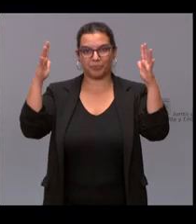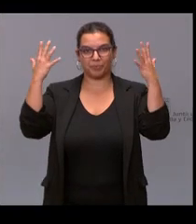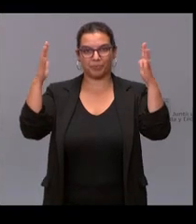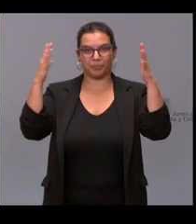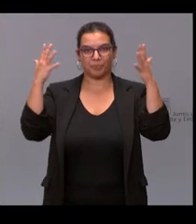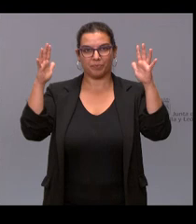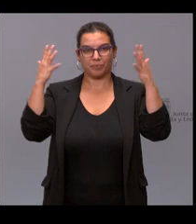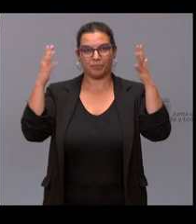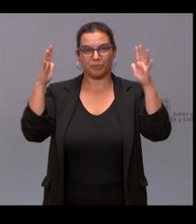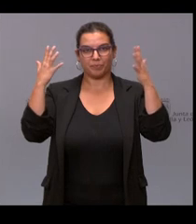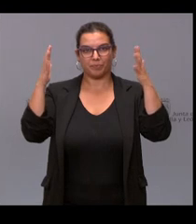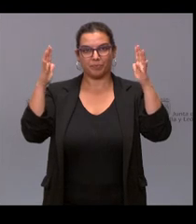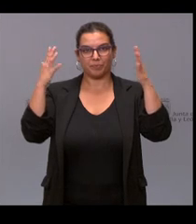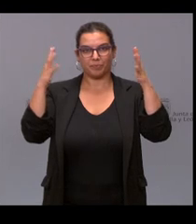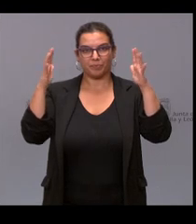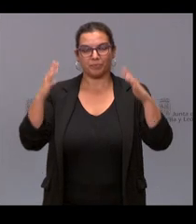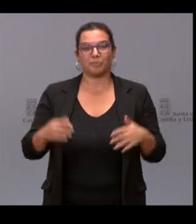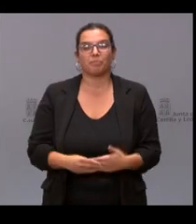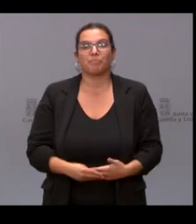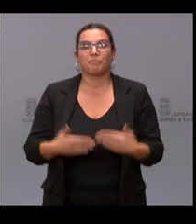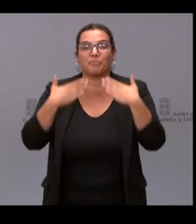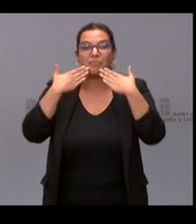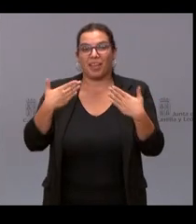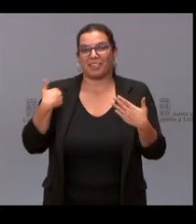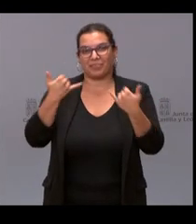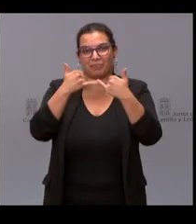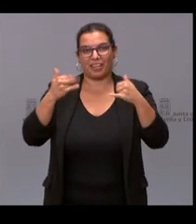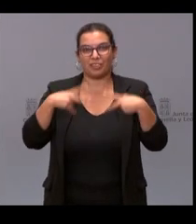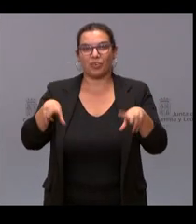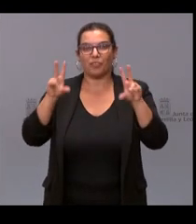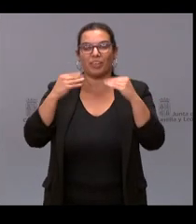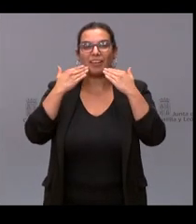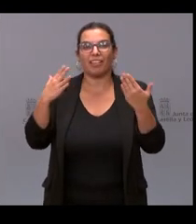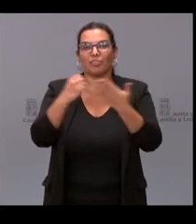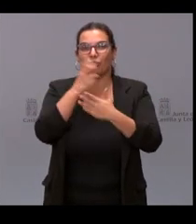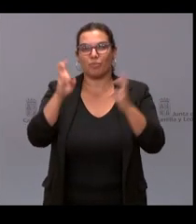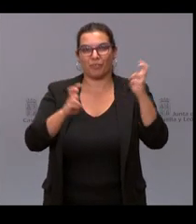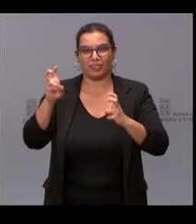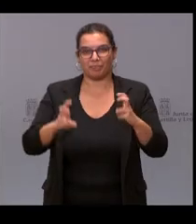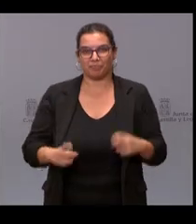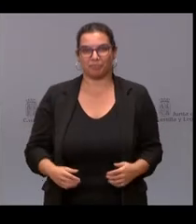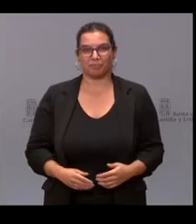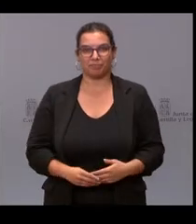Welcome to InnoBed. Muchas gracias. El acto ha finalizado. Gracias a todos por su asistencia.